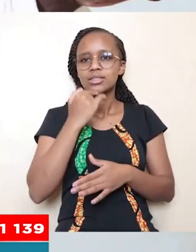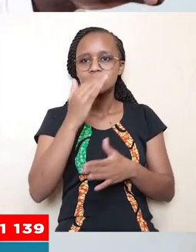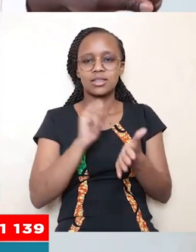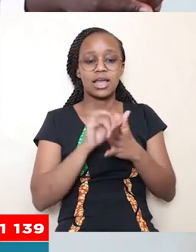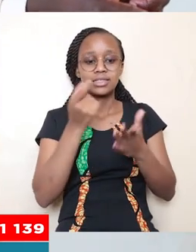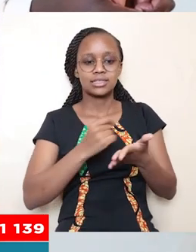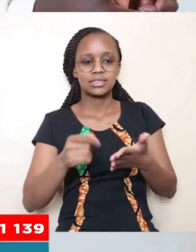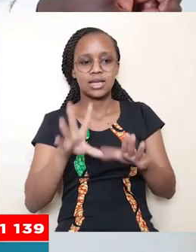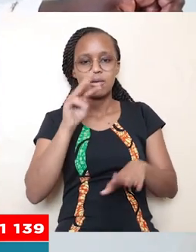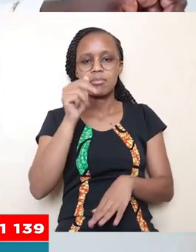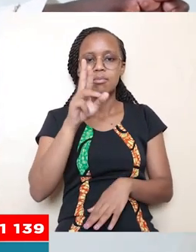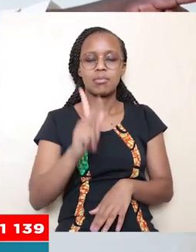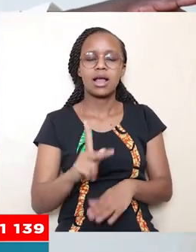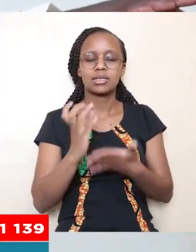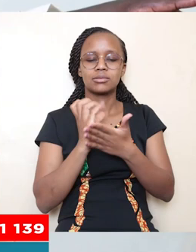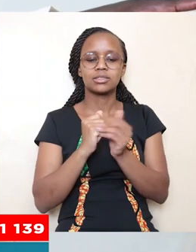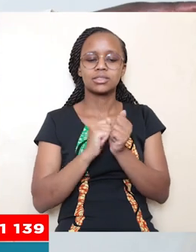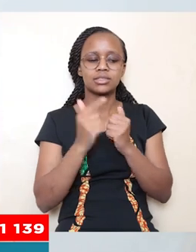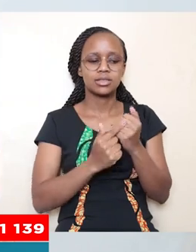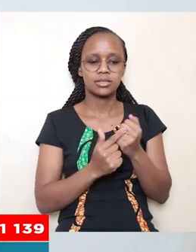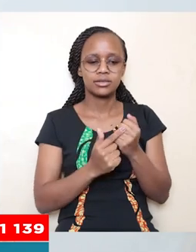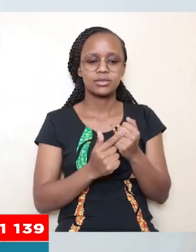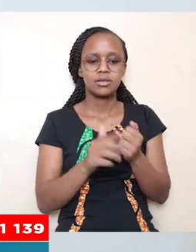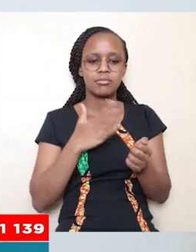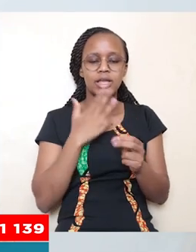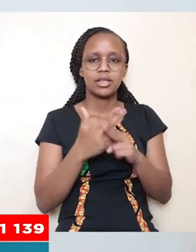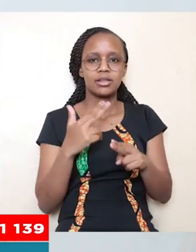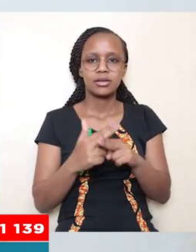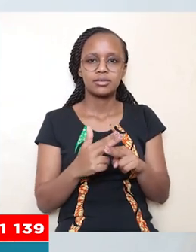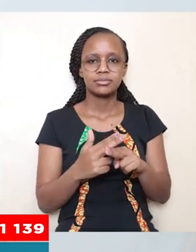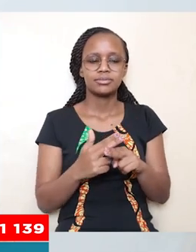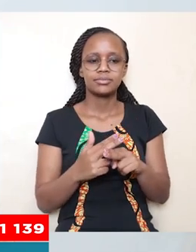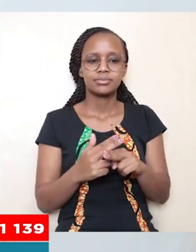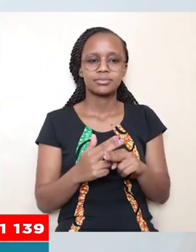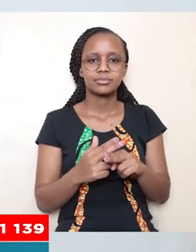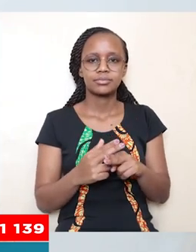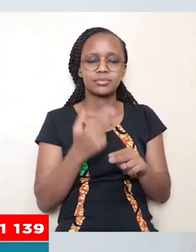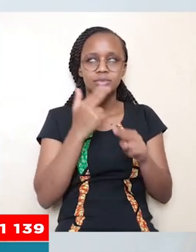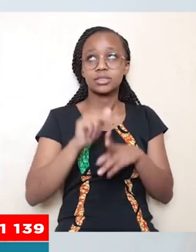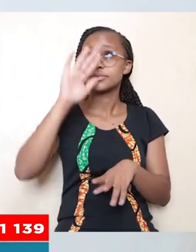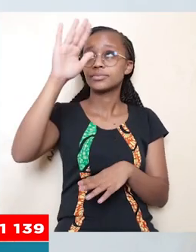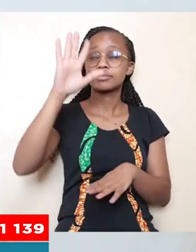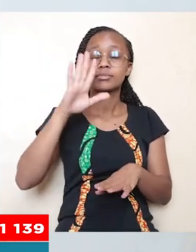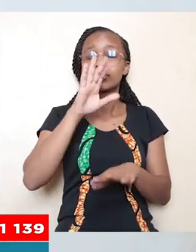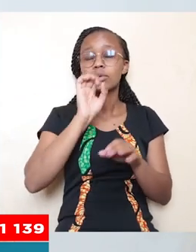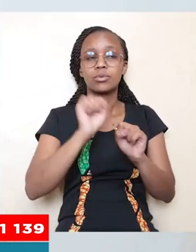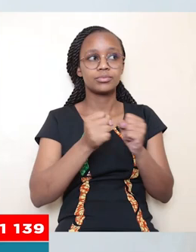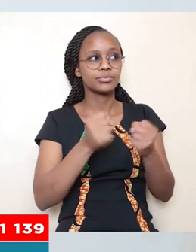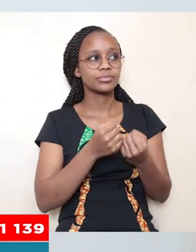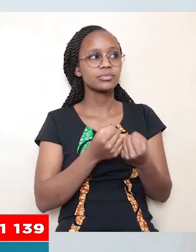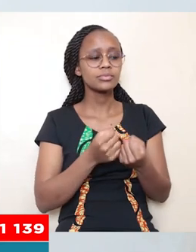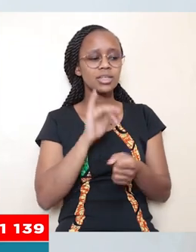it is written in Mark 16. In my name. In his name, we break